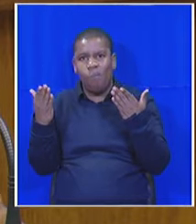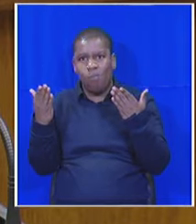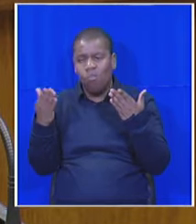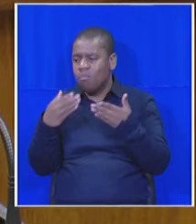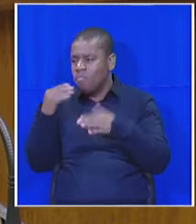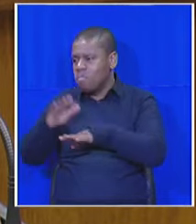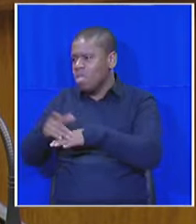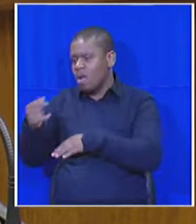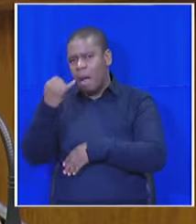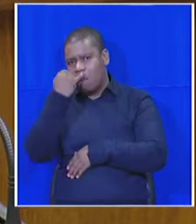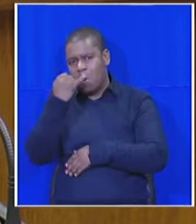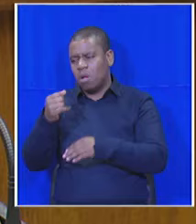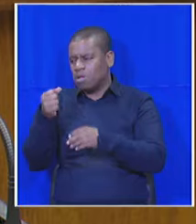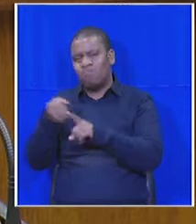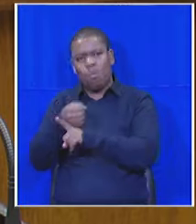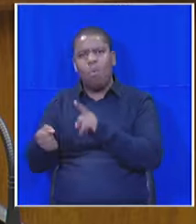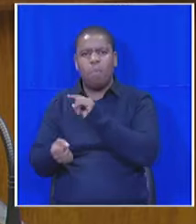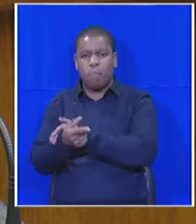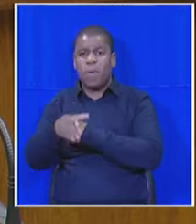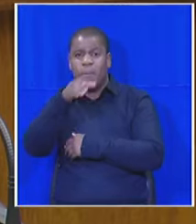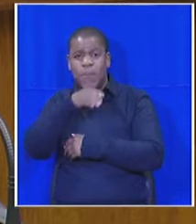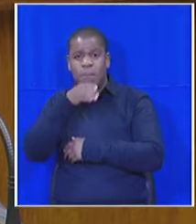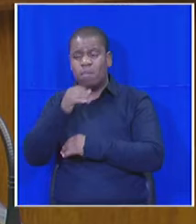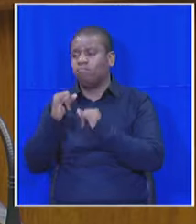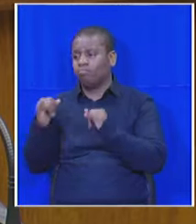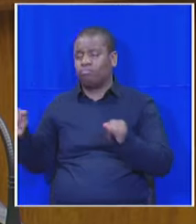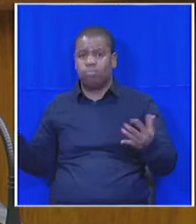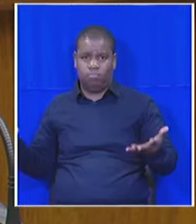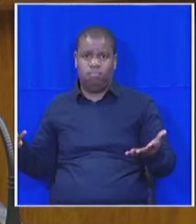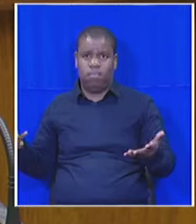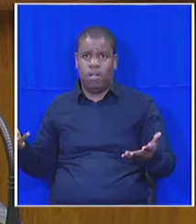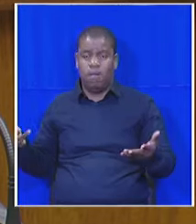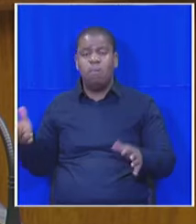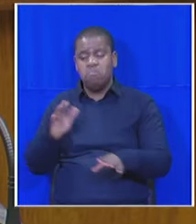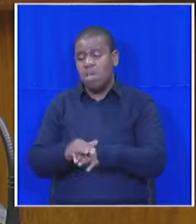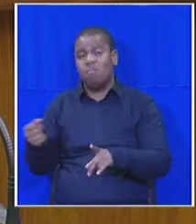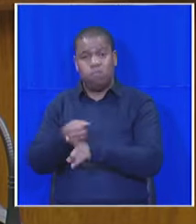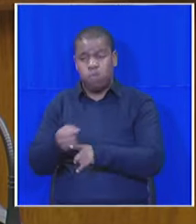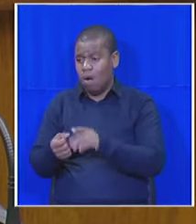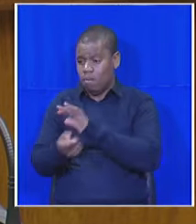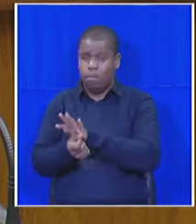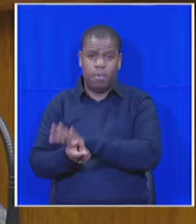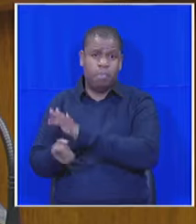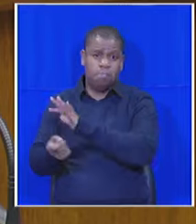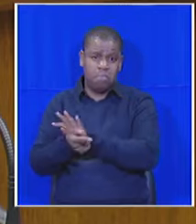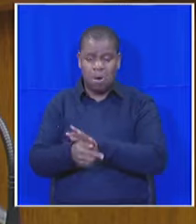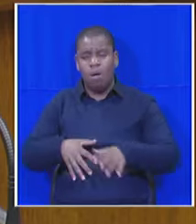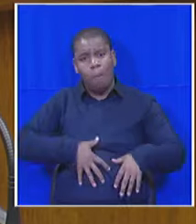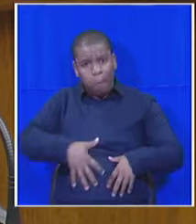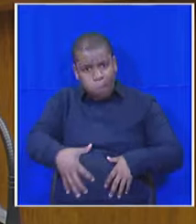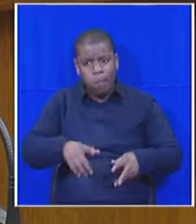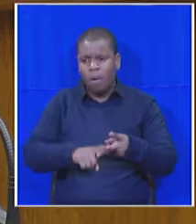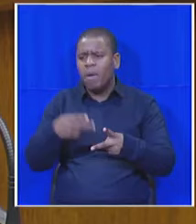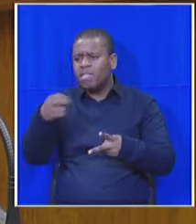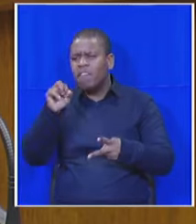under the conditions they are. And that is why it's, the challenges of abuse of drugs and alcohol and teenage pregnancy and HIV and